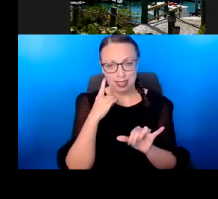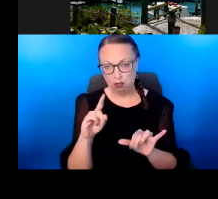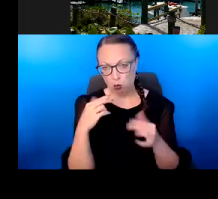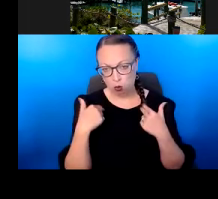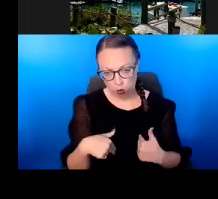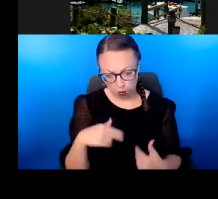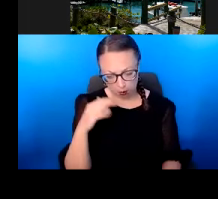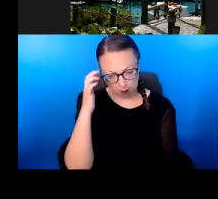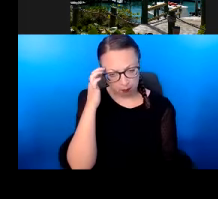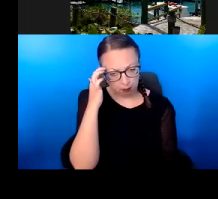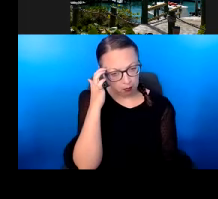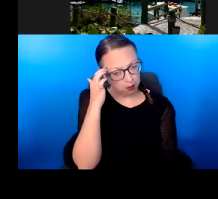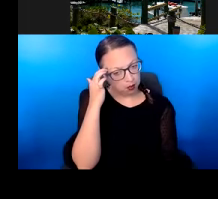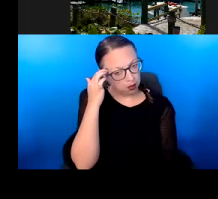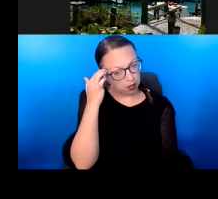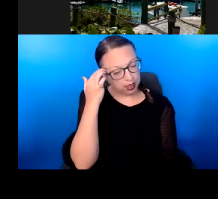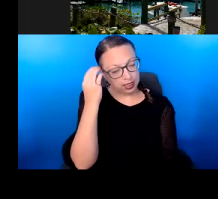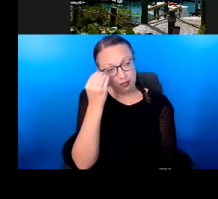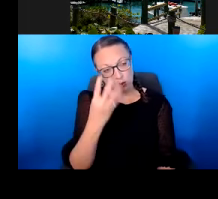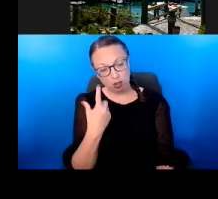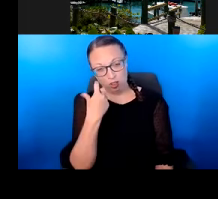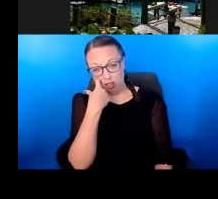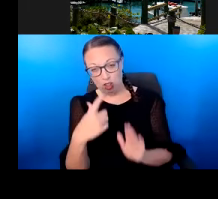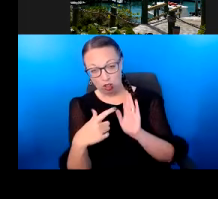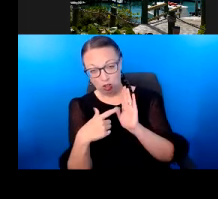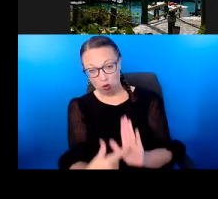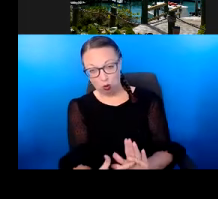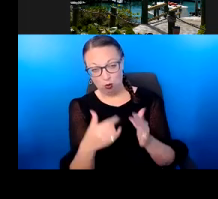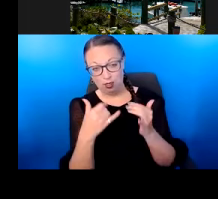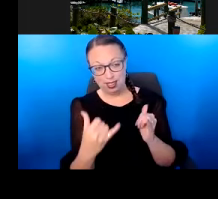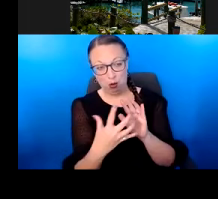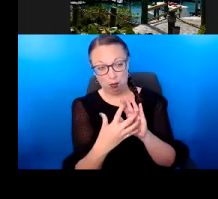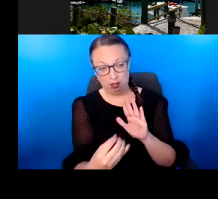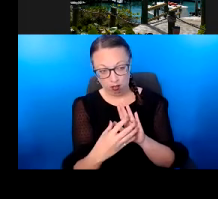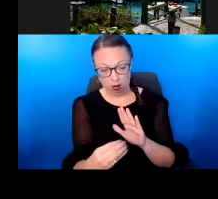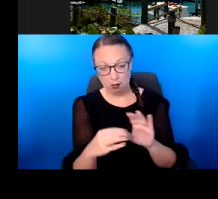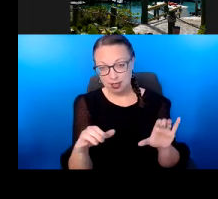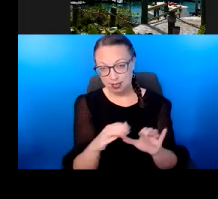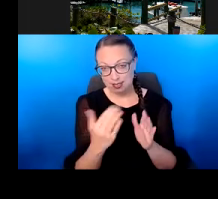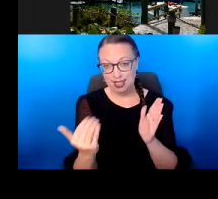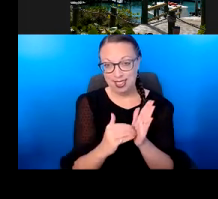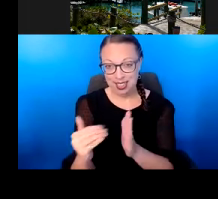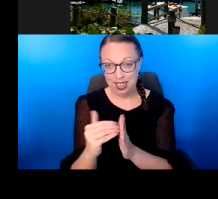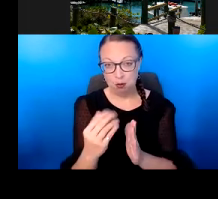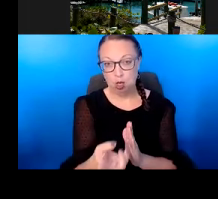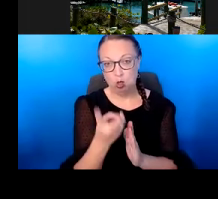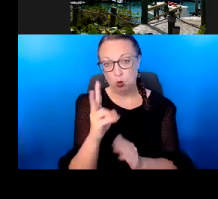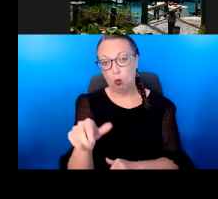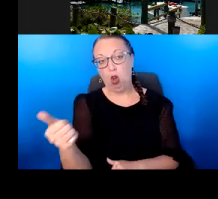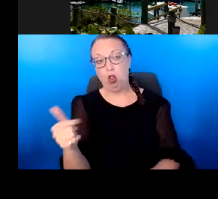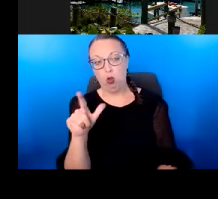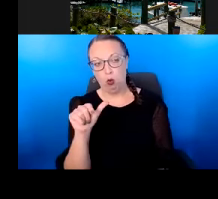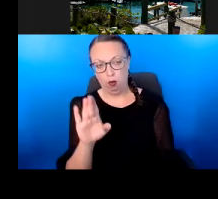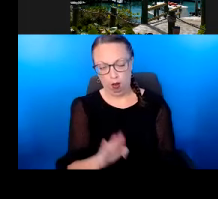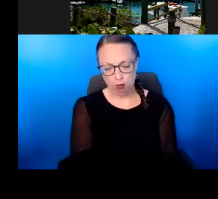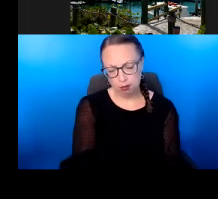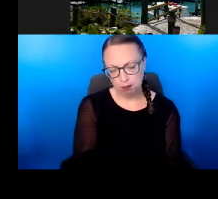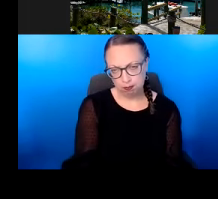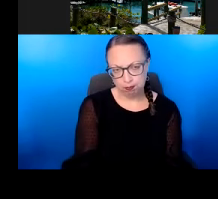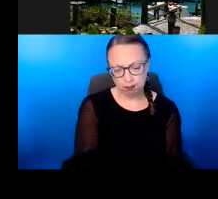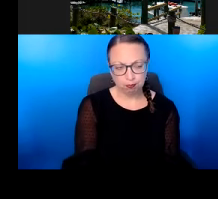the data I just showed you has now been replicated by 2 other laboratories. All right, so now